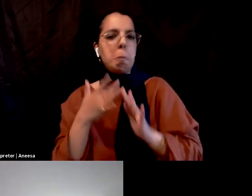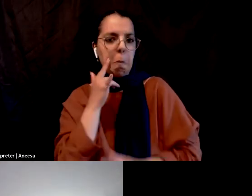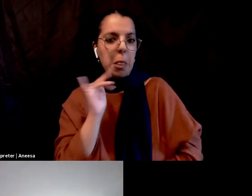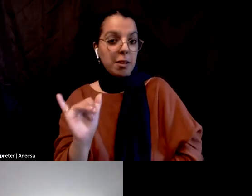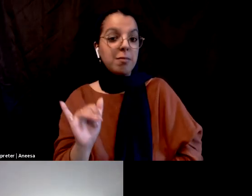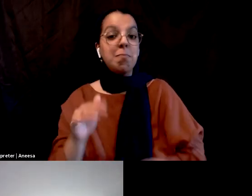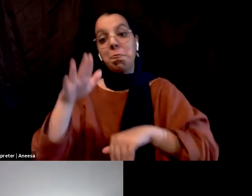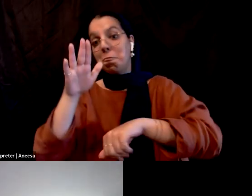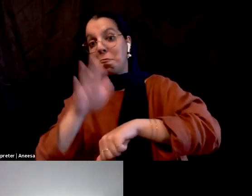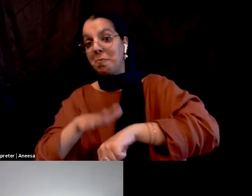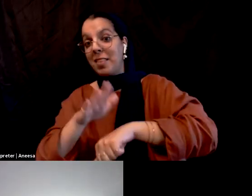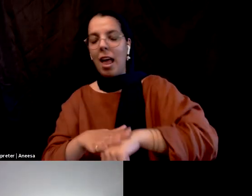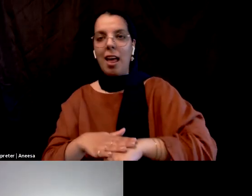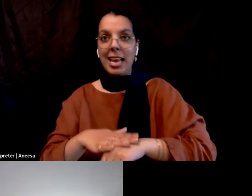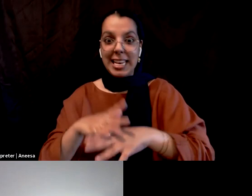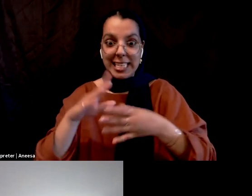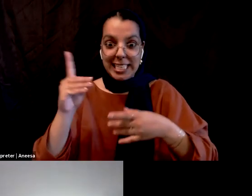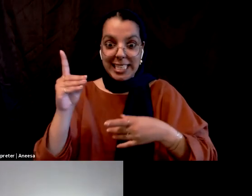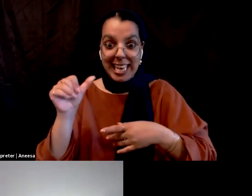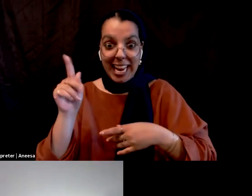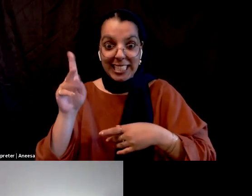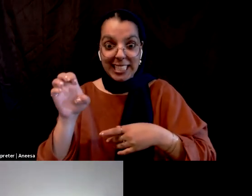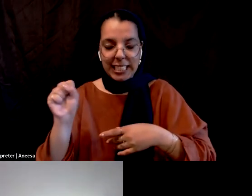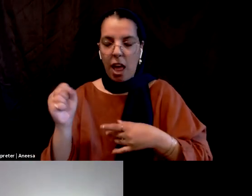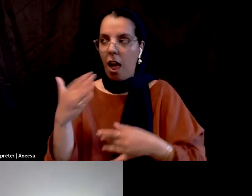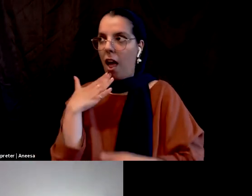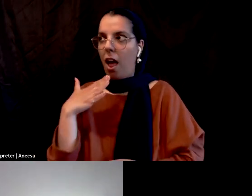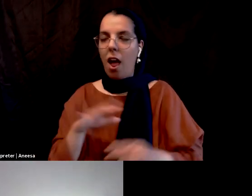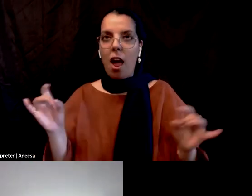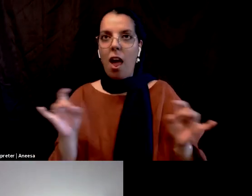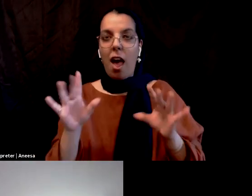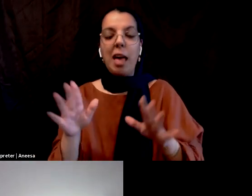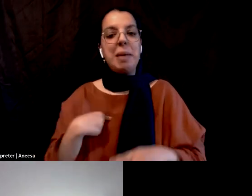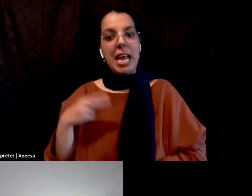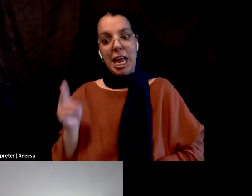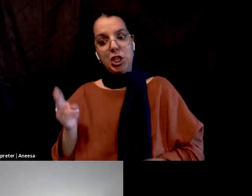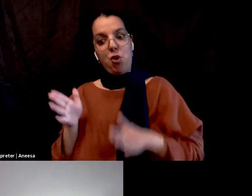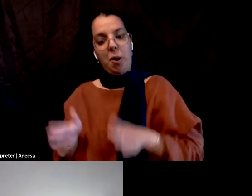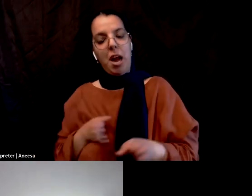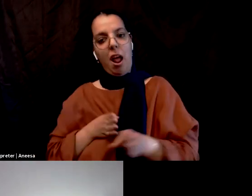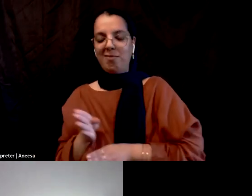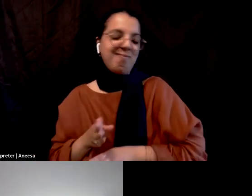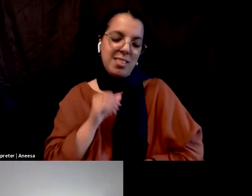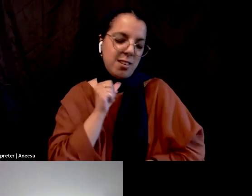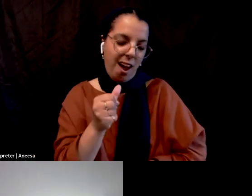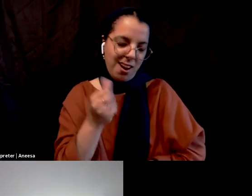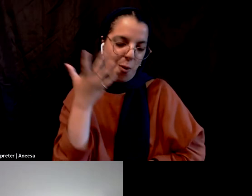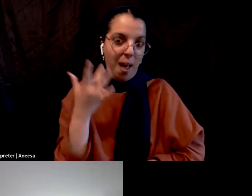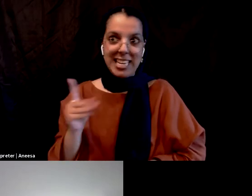I am very bad with dates. I never would profess to be a historian, but I could tell you a bit about our small community,